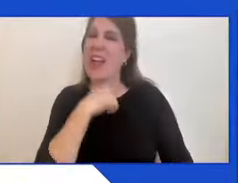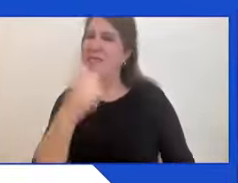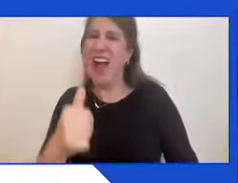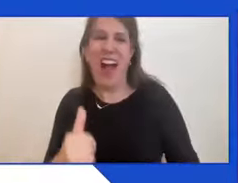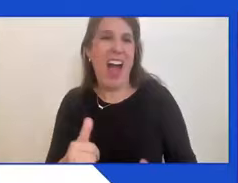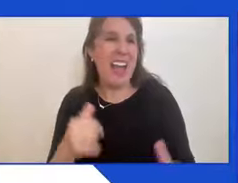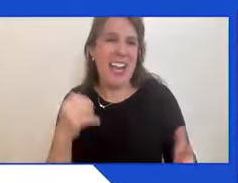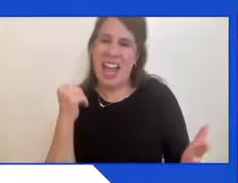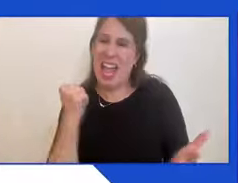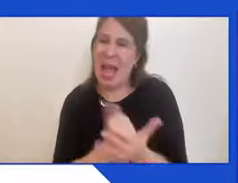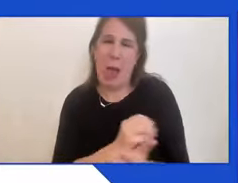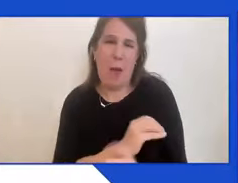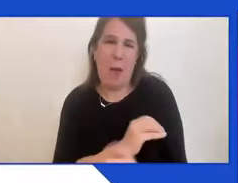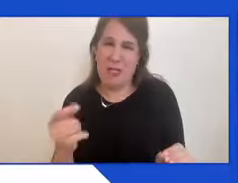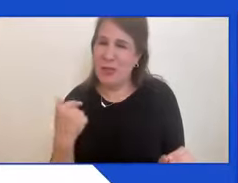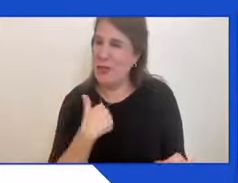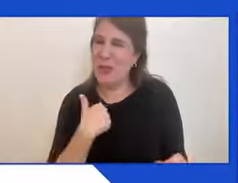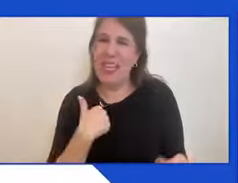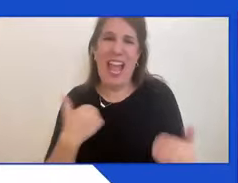far from hopeless.